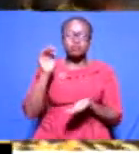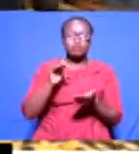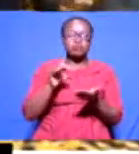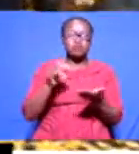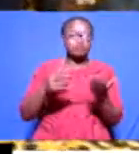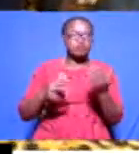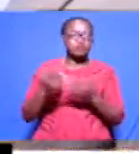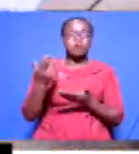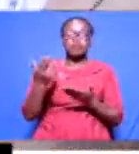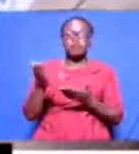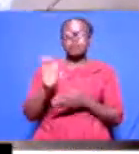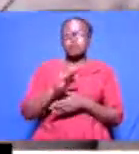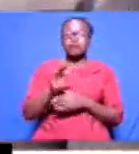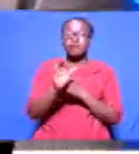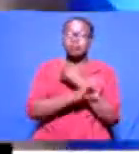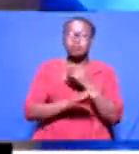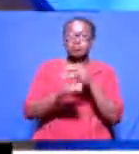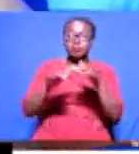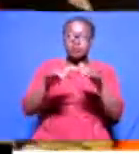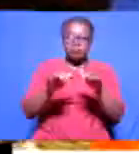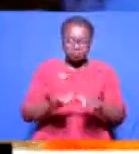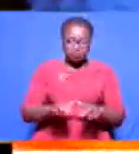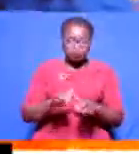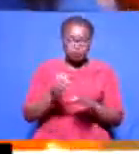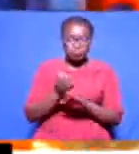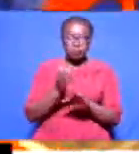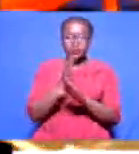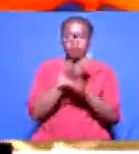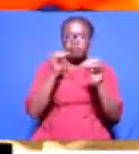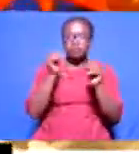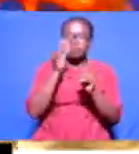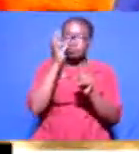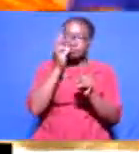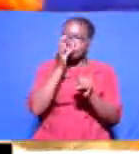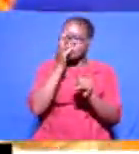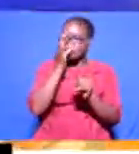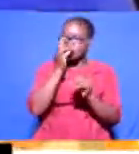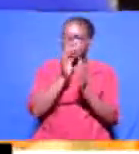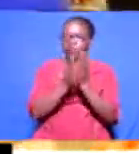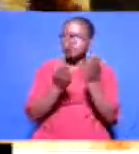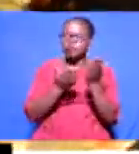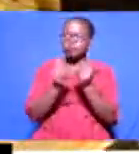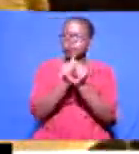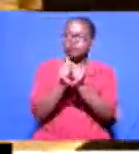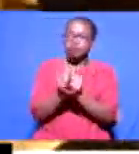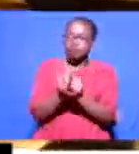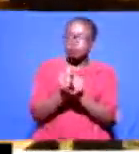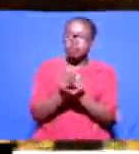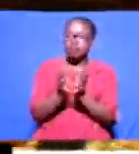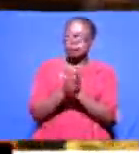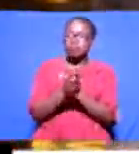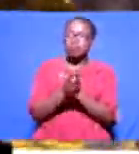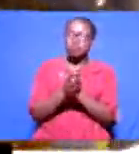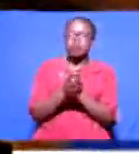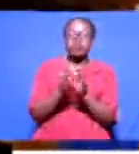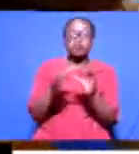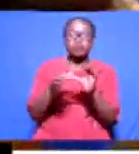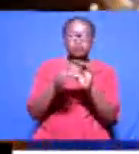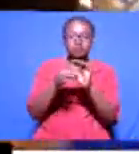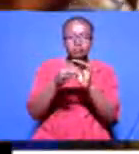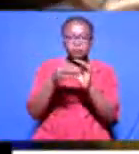to the country to attend the burial of the former president, Mwai Kibaki, whom he served together in the Grand Coalition government after